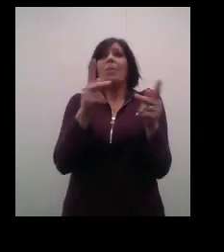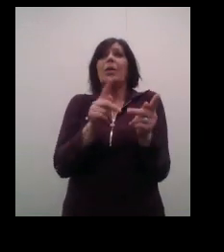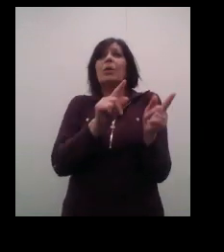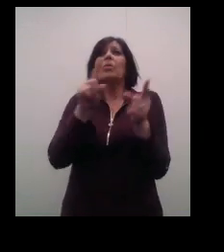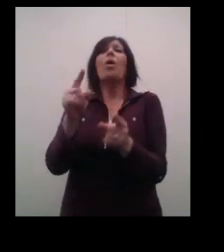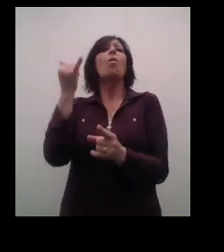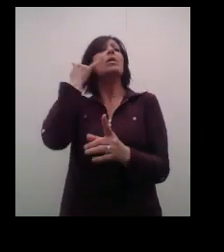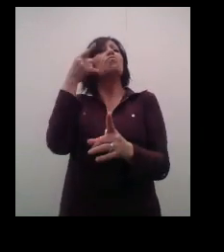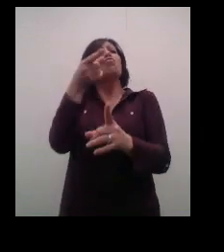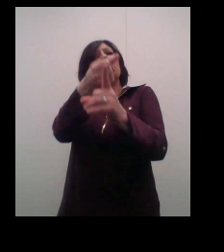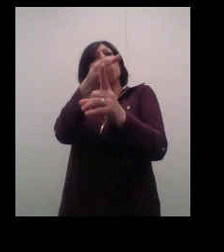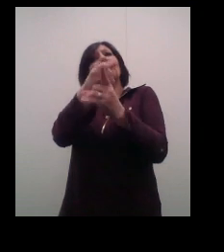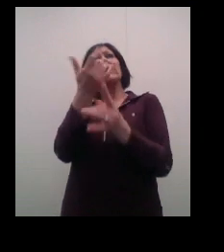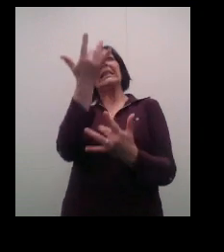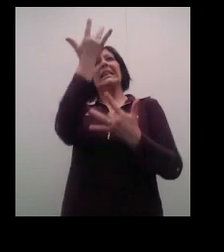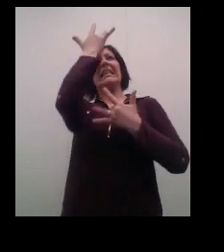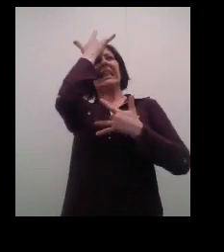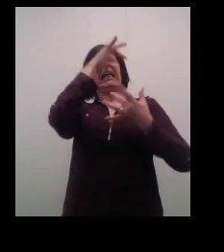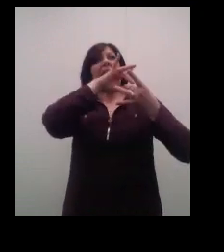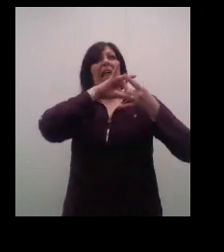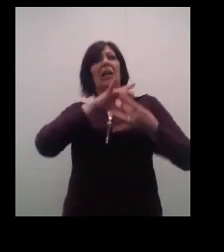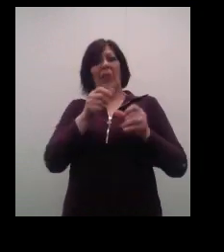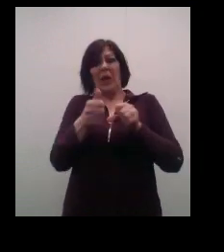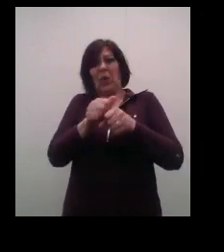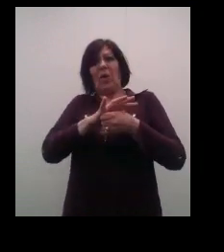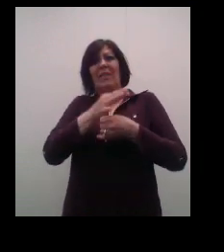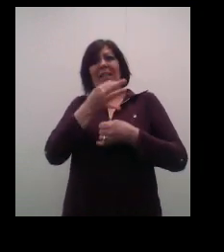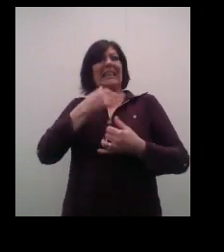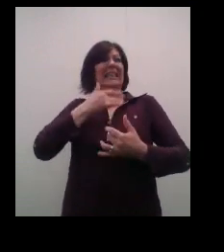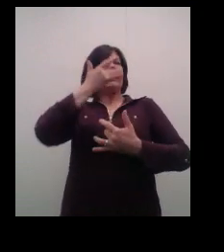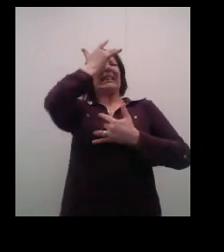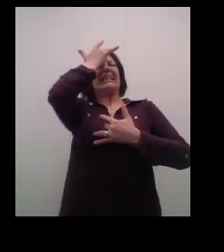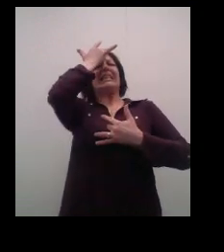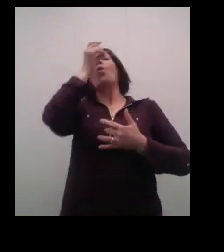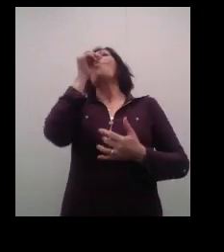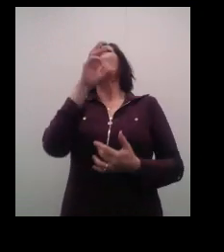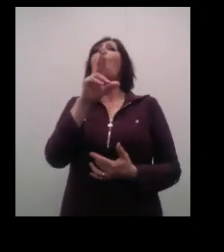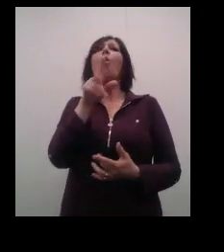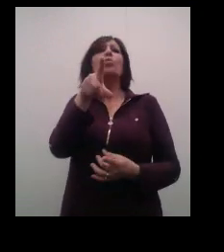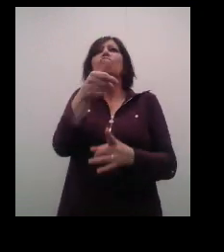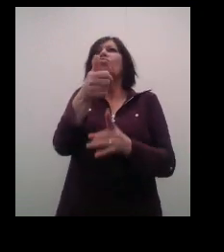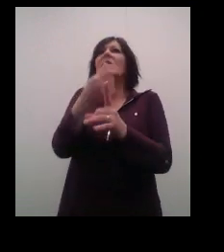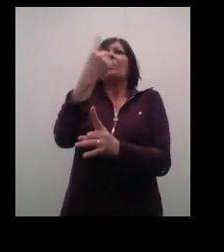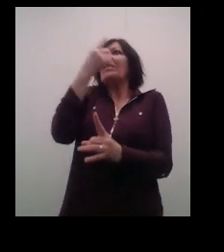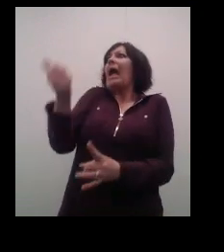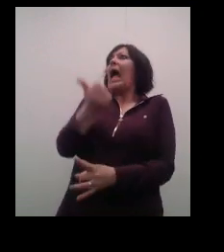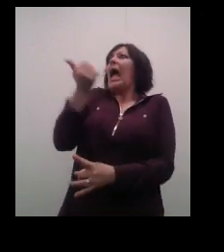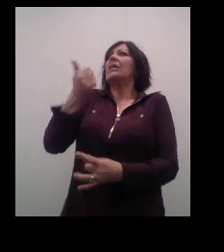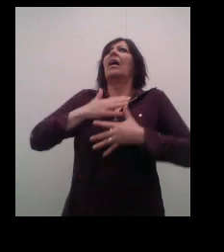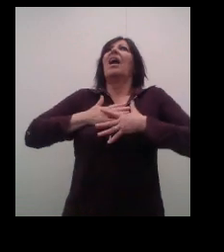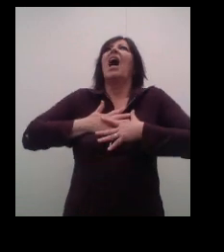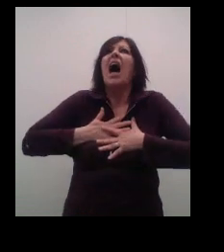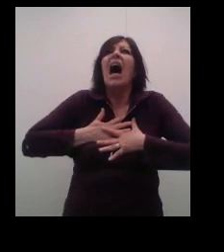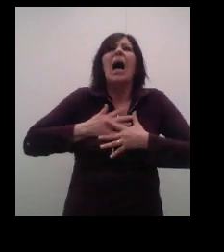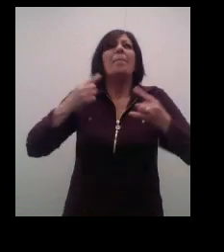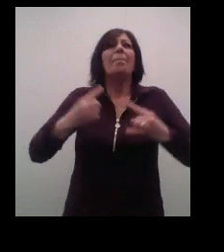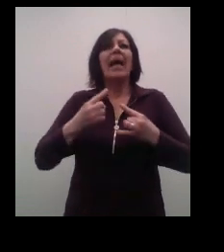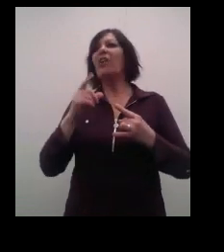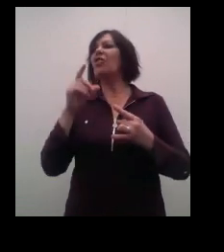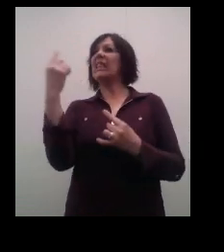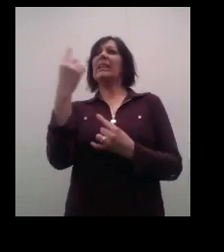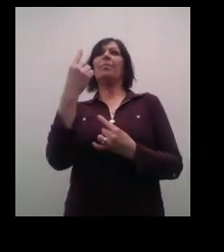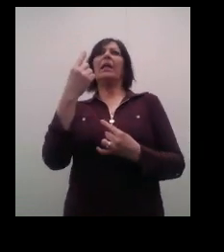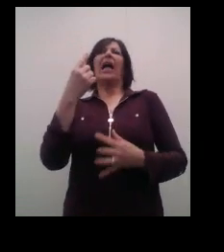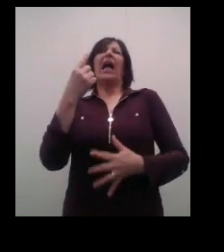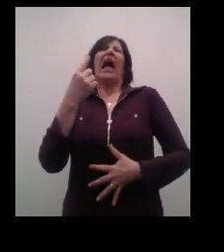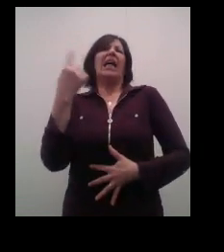sick with a COVID-19 related illness and you're very ill, or you have something else like chest pain or bad